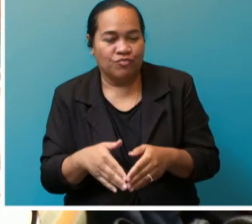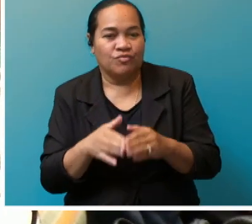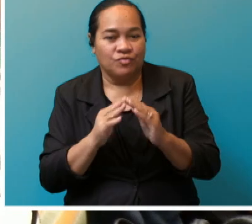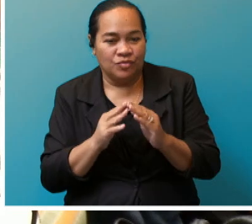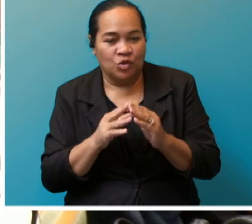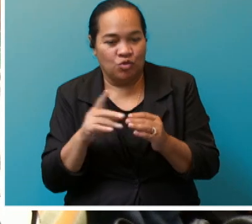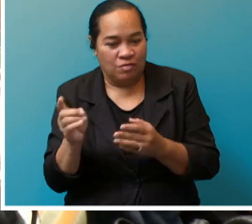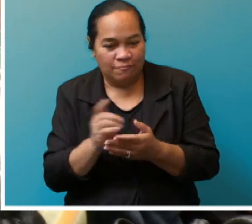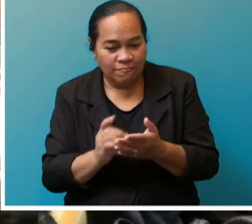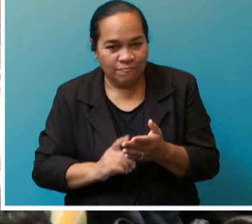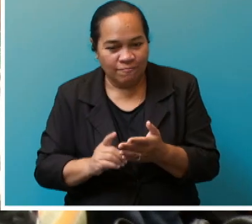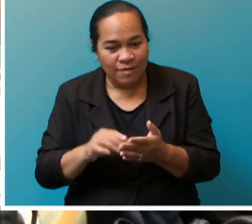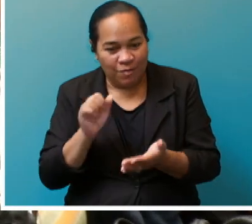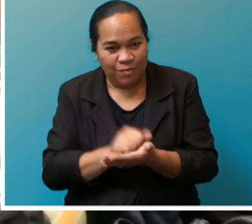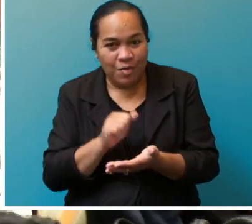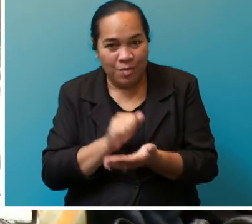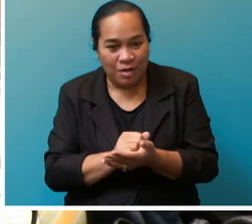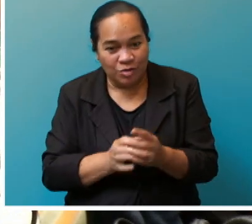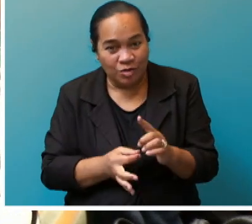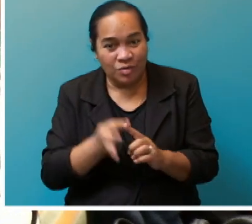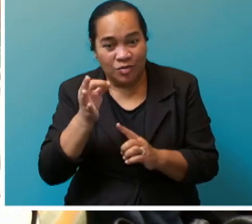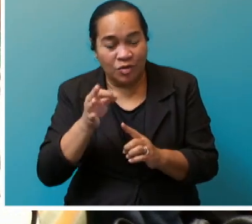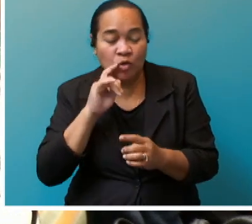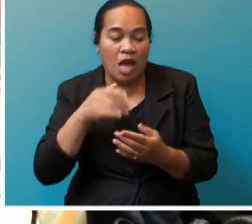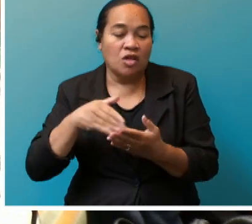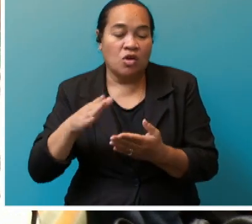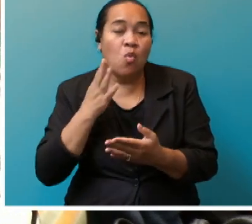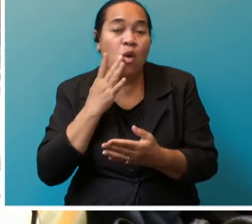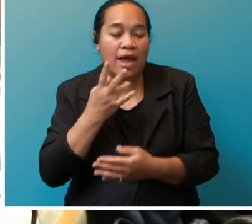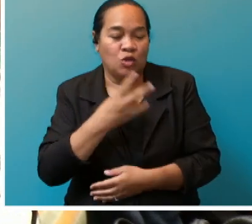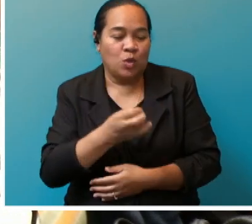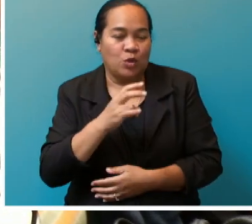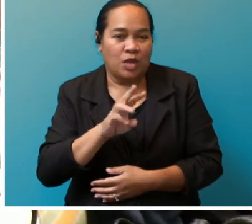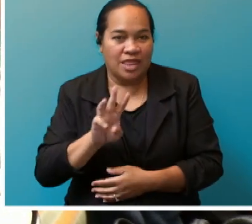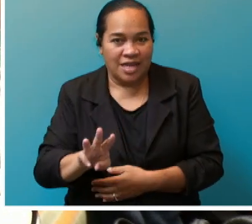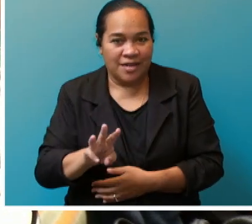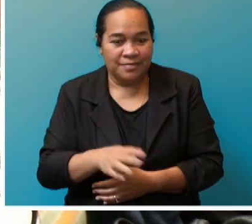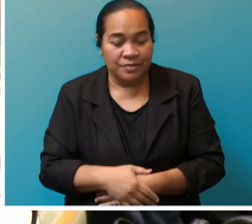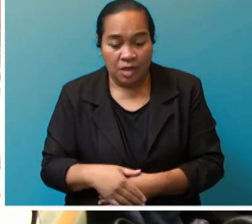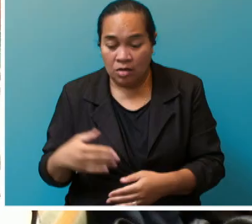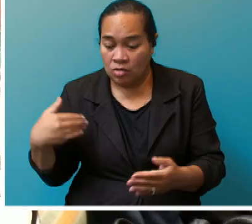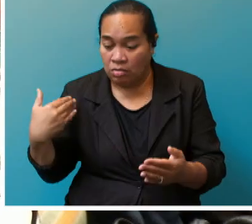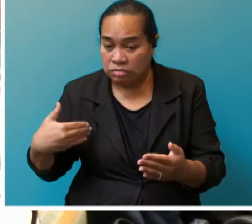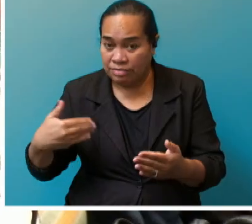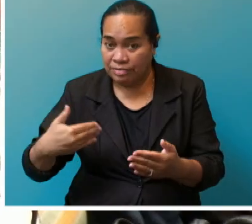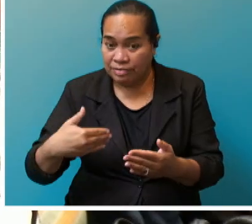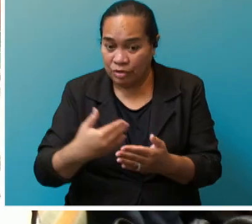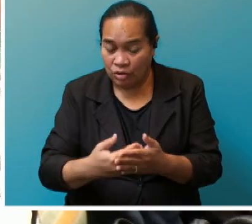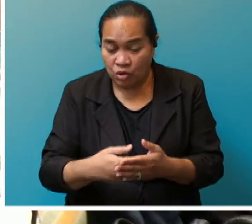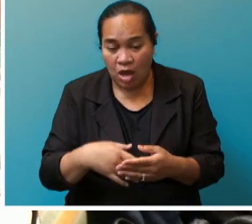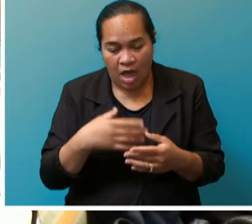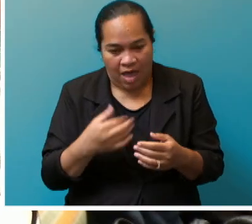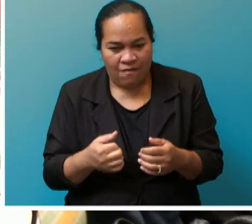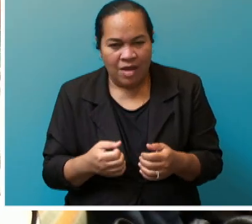redesigned PRF concept that was endorsed by the leaders in 2023. Over the course of this process, there has been a proactive effort